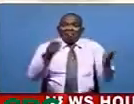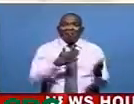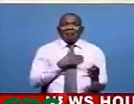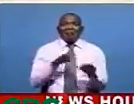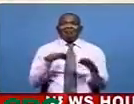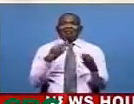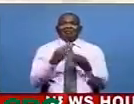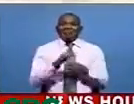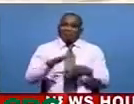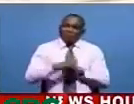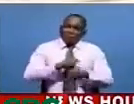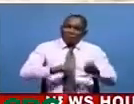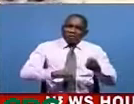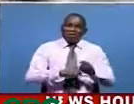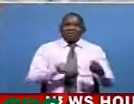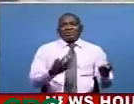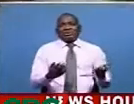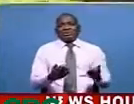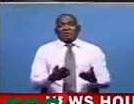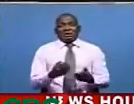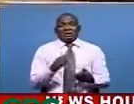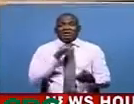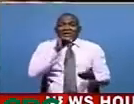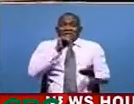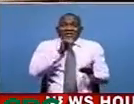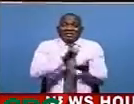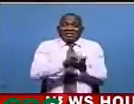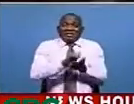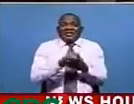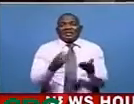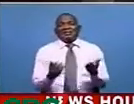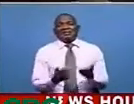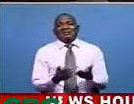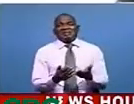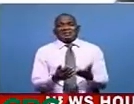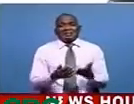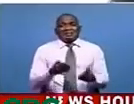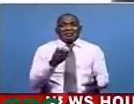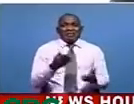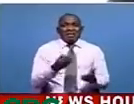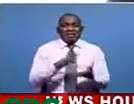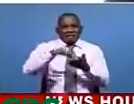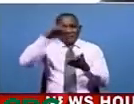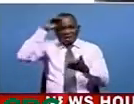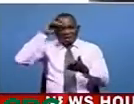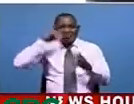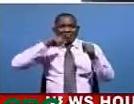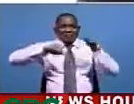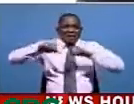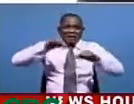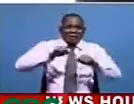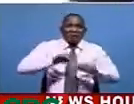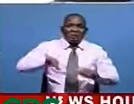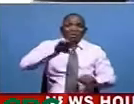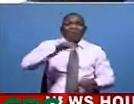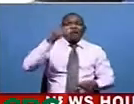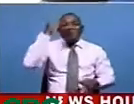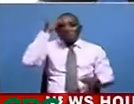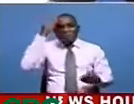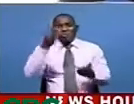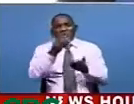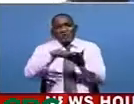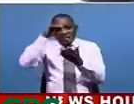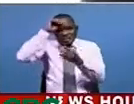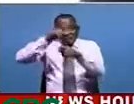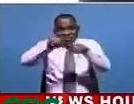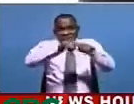is very supportive in that regard. Not because you did maybe a Greek, so you should get no, or keep a soul cushion